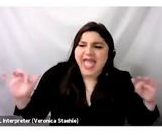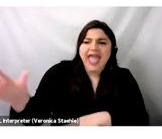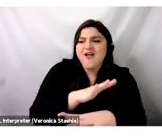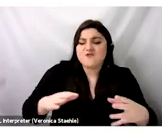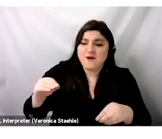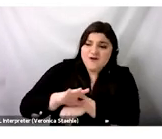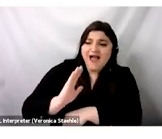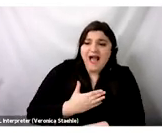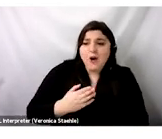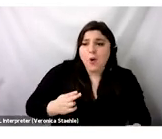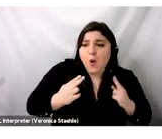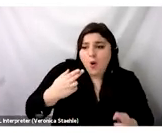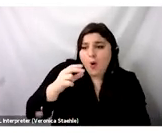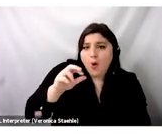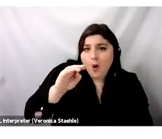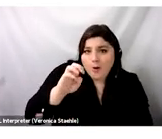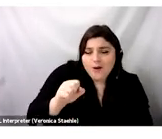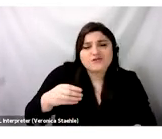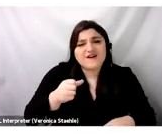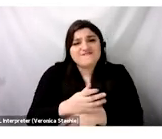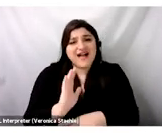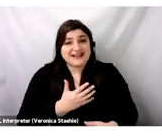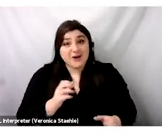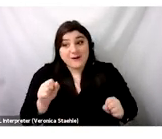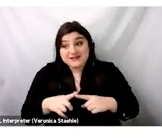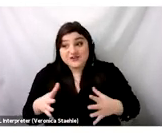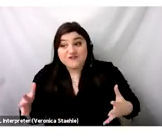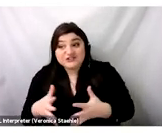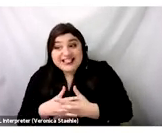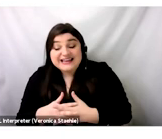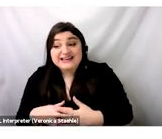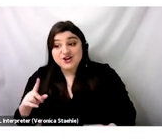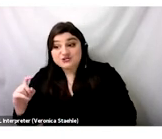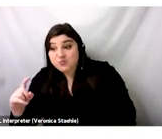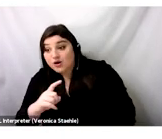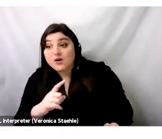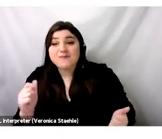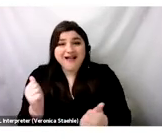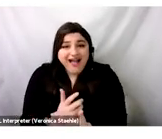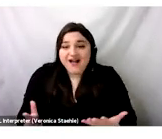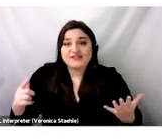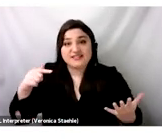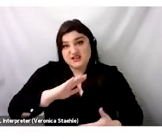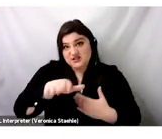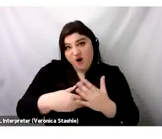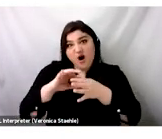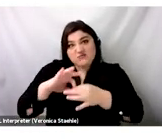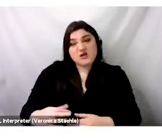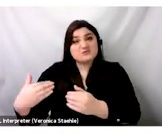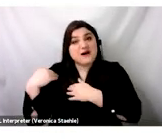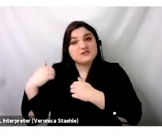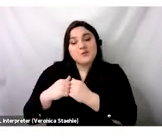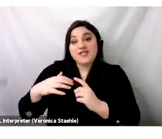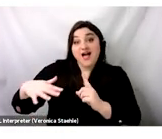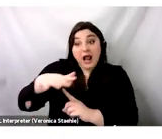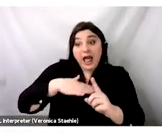it, you know, has a, we need to reframe this issue in terms of privilege, climate crisis, and environmental